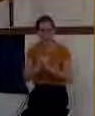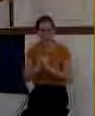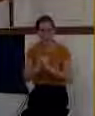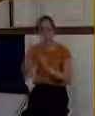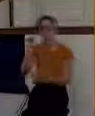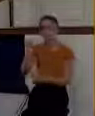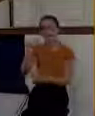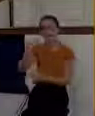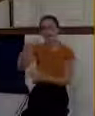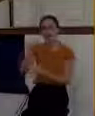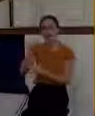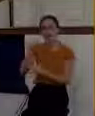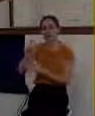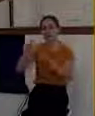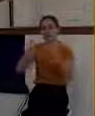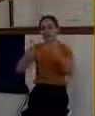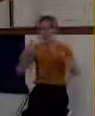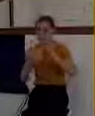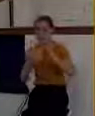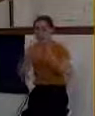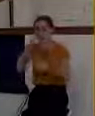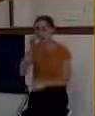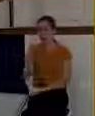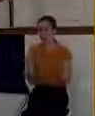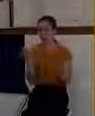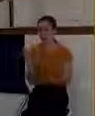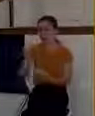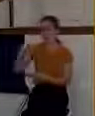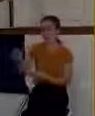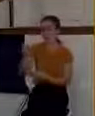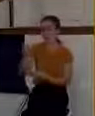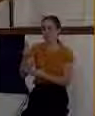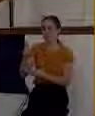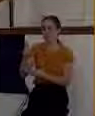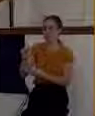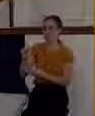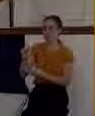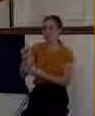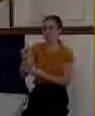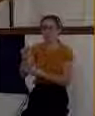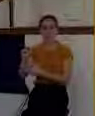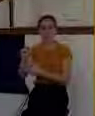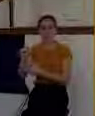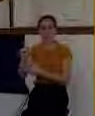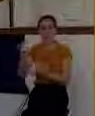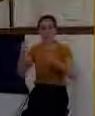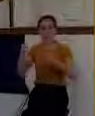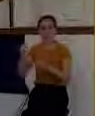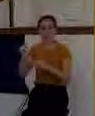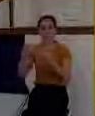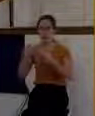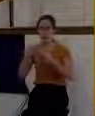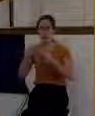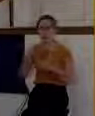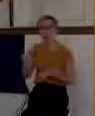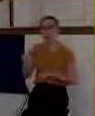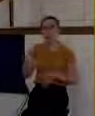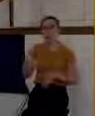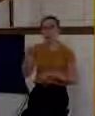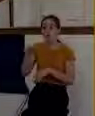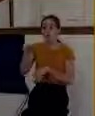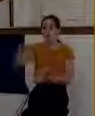That was the home of God's true temple, the proper place for the atonement of sin. Judah, therefore, stood